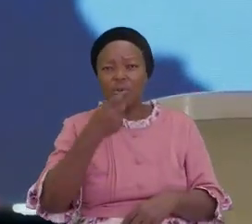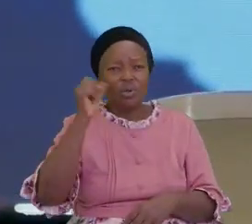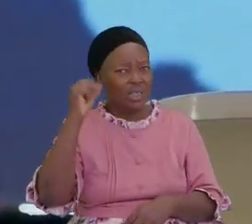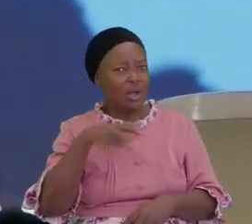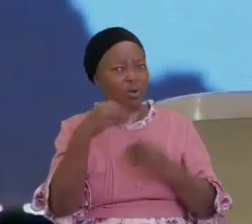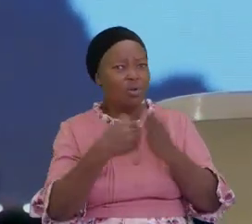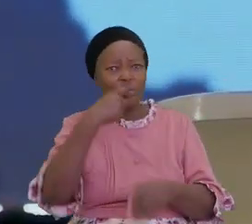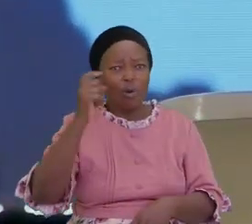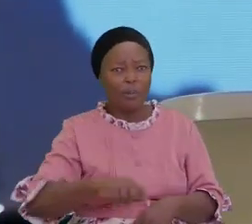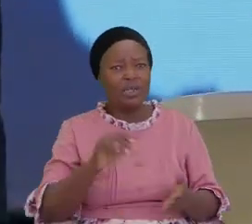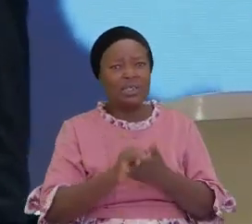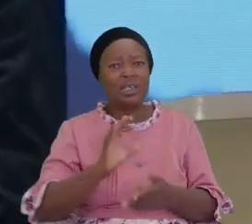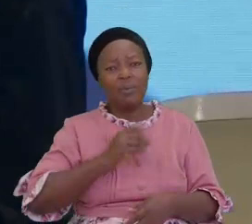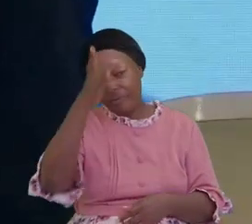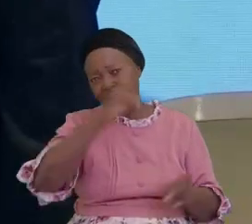in prayer.